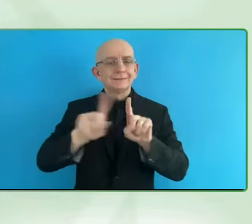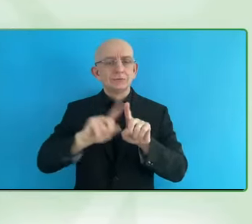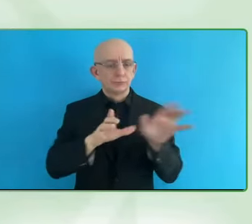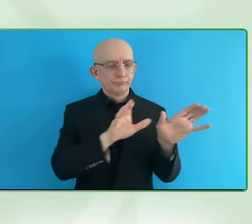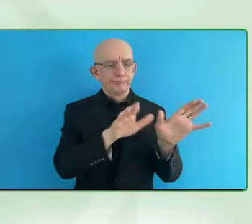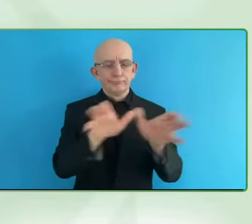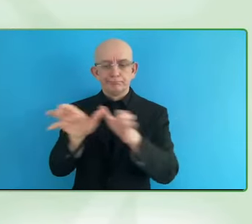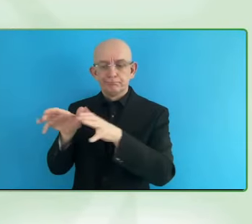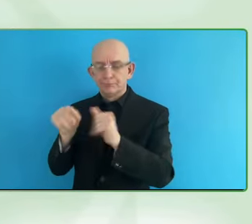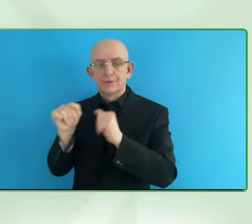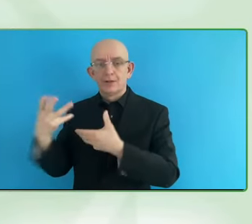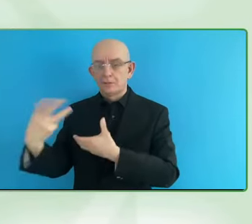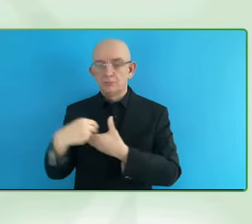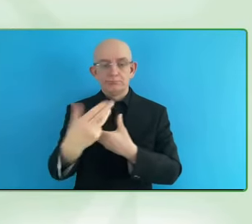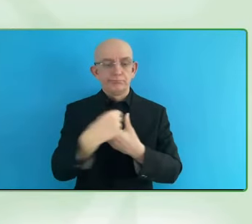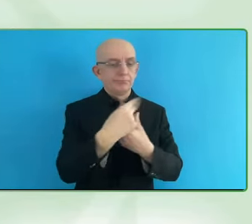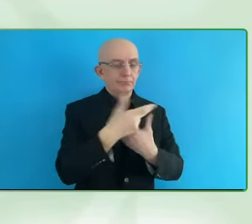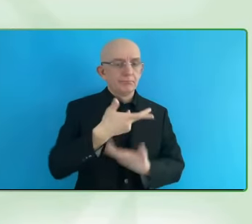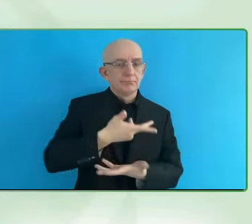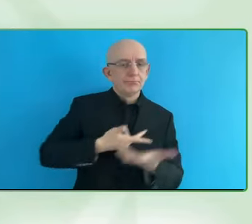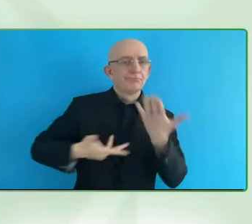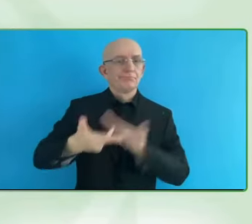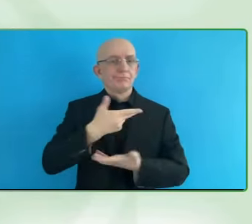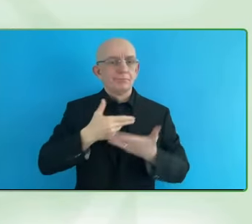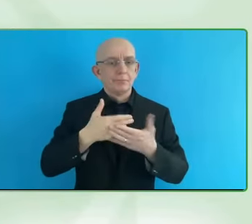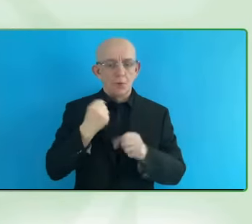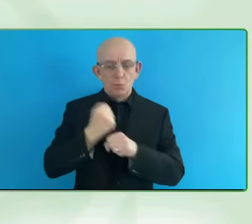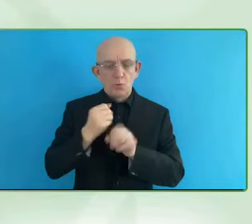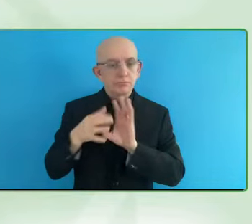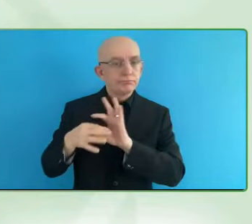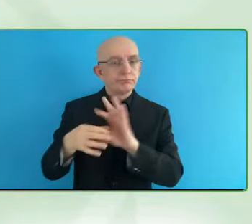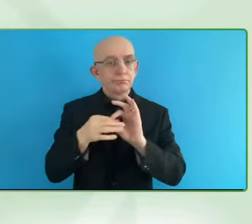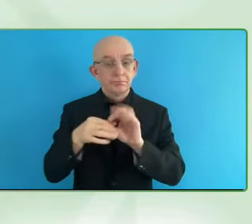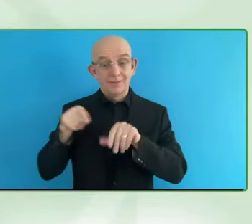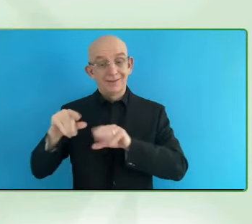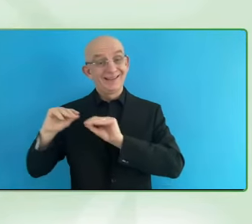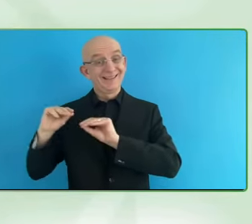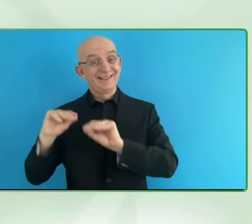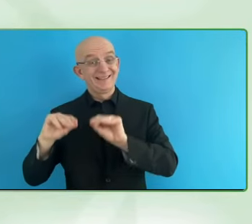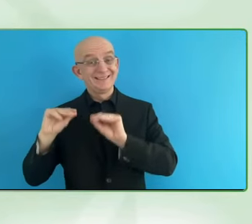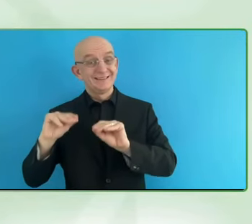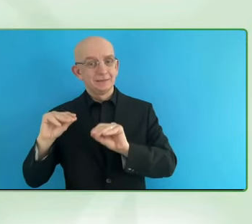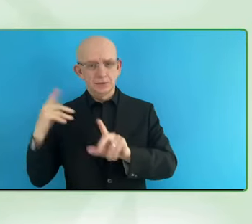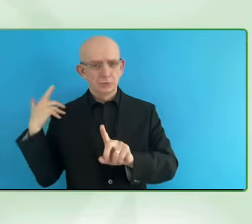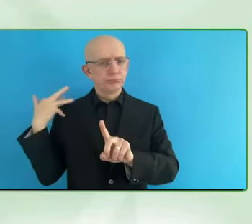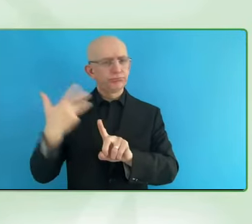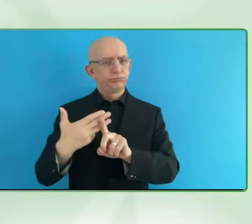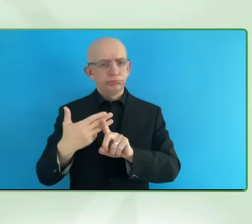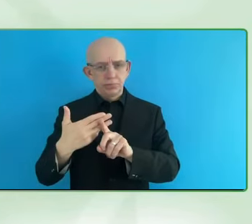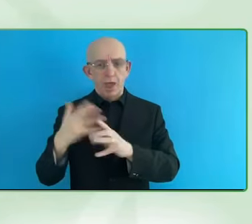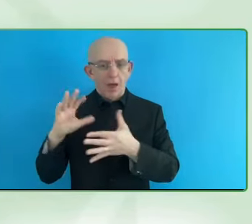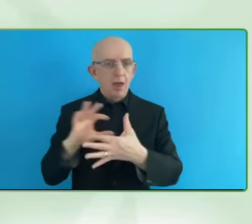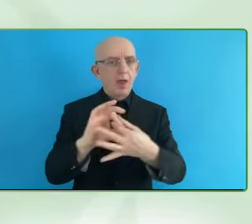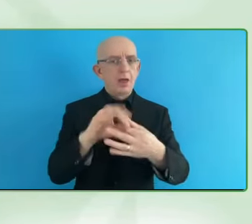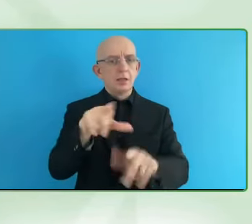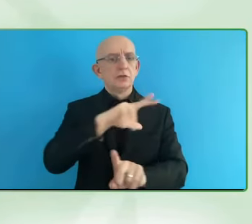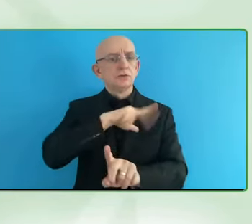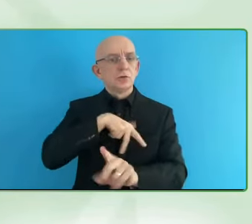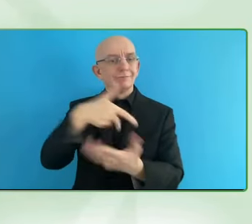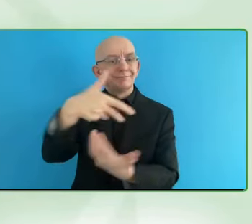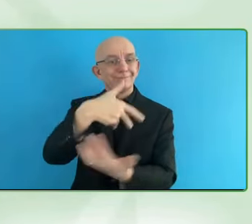with social care, health professionals and other people who are involved in